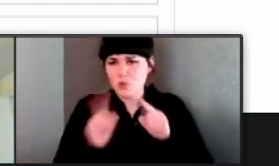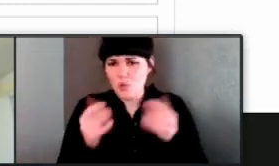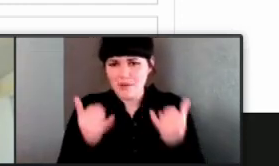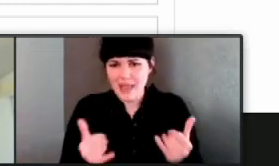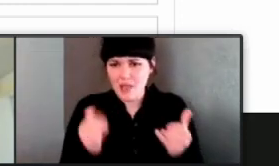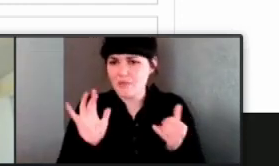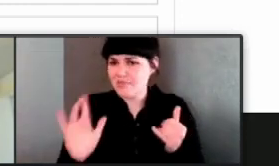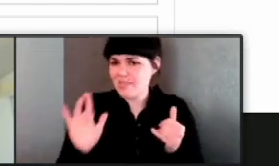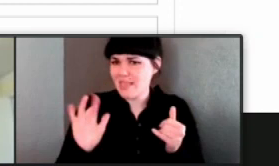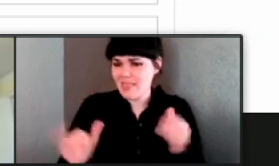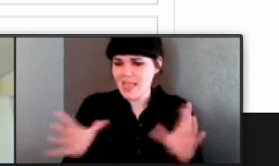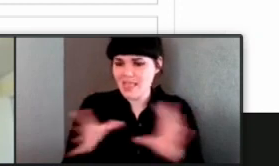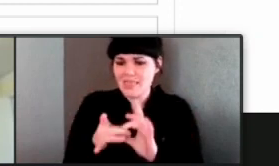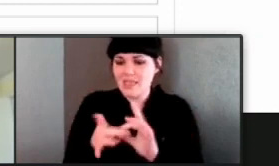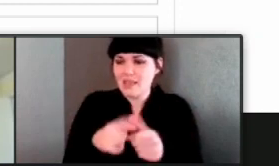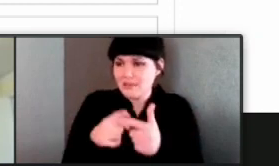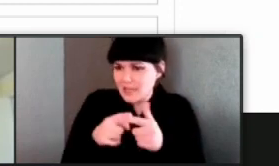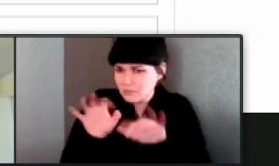and send him a quick note.